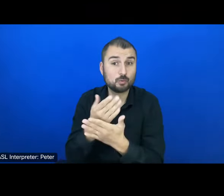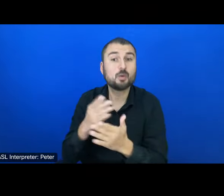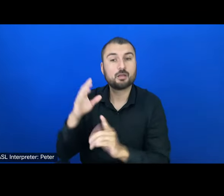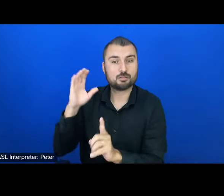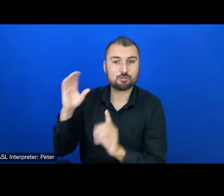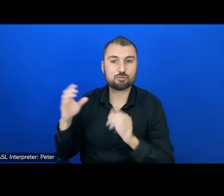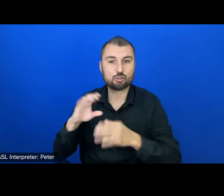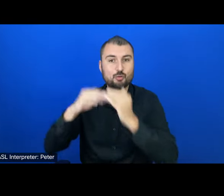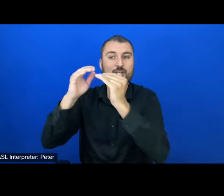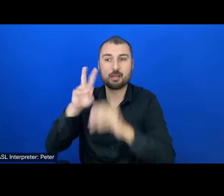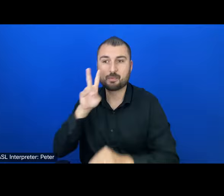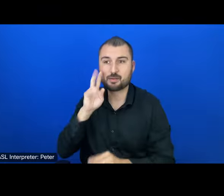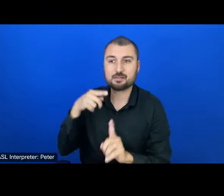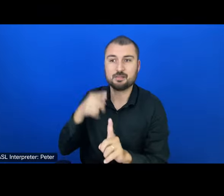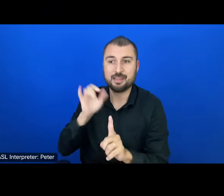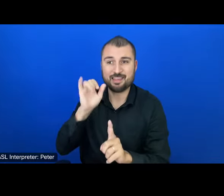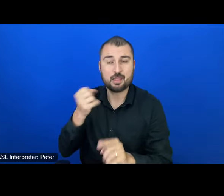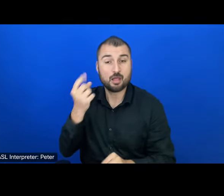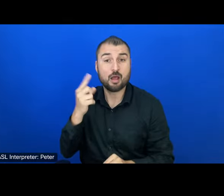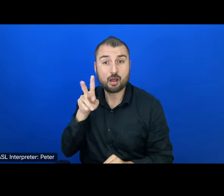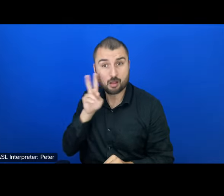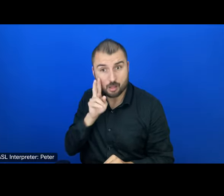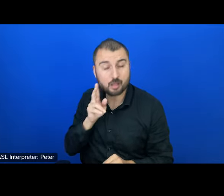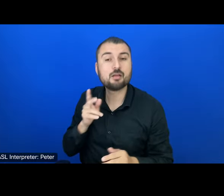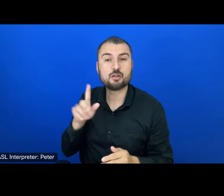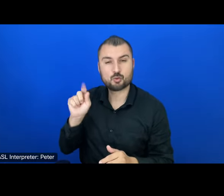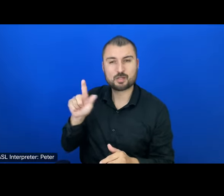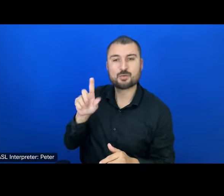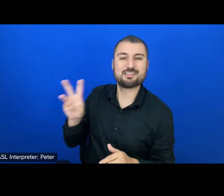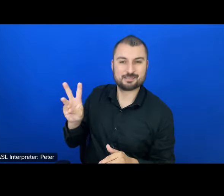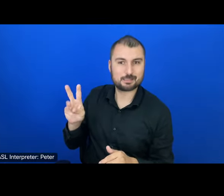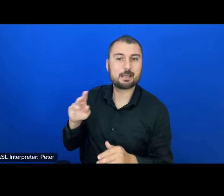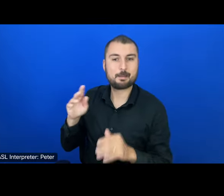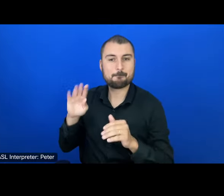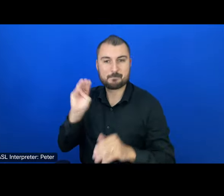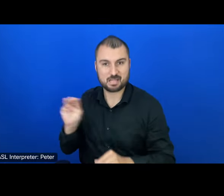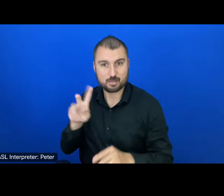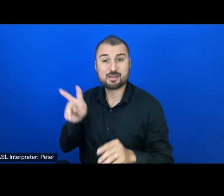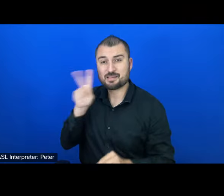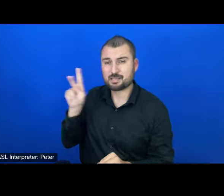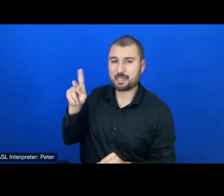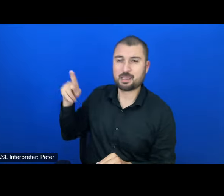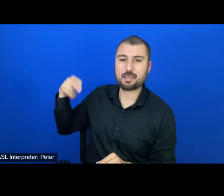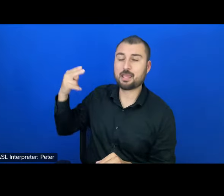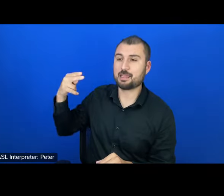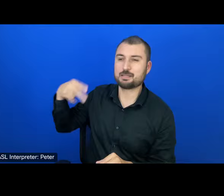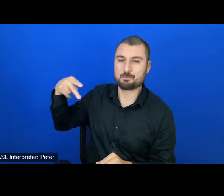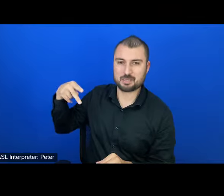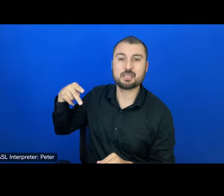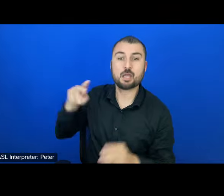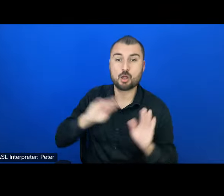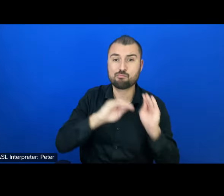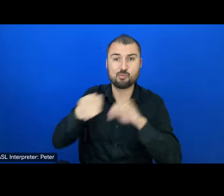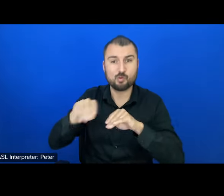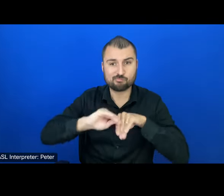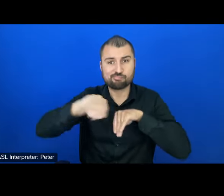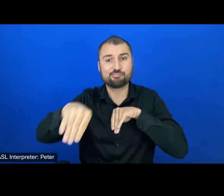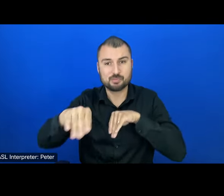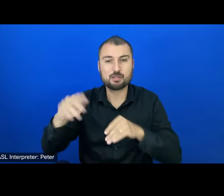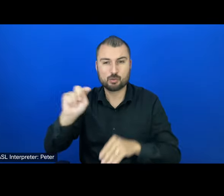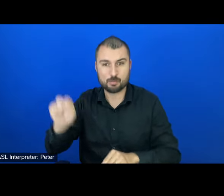FY 2026 totals $26 million. Part of that is for the KHP General Headquarters relocation in Topeka, $2 million.